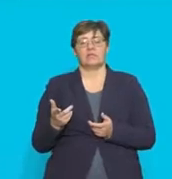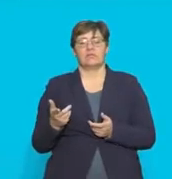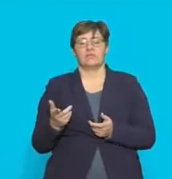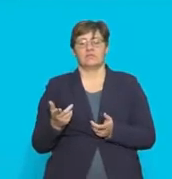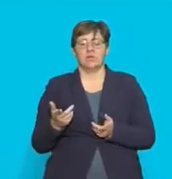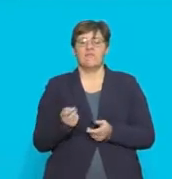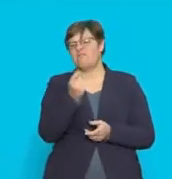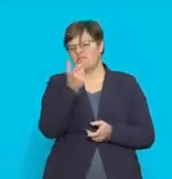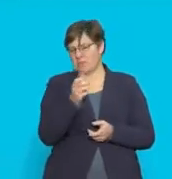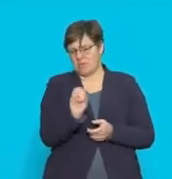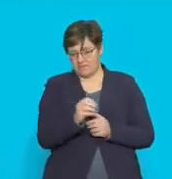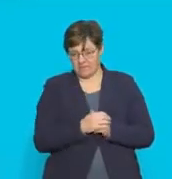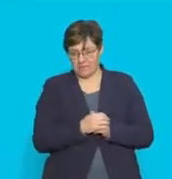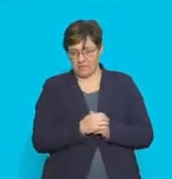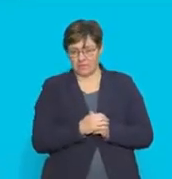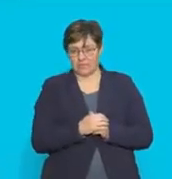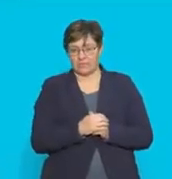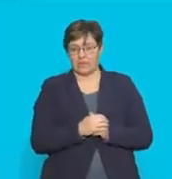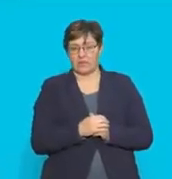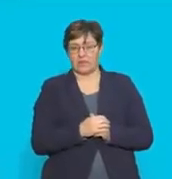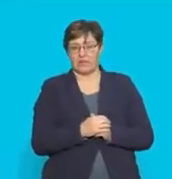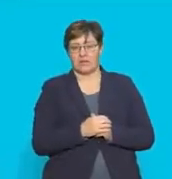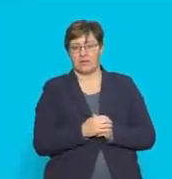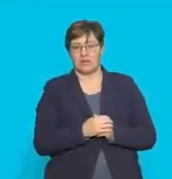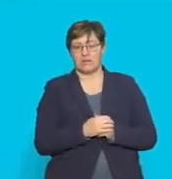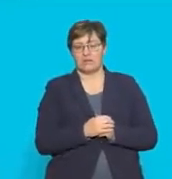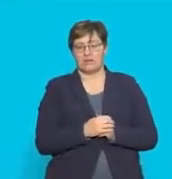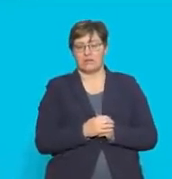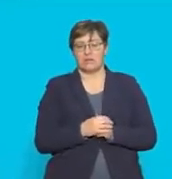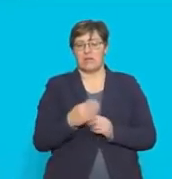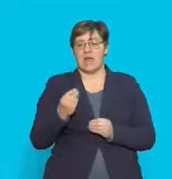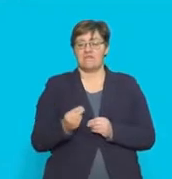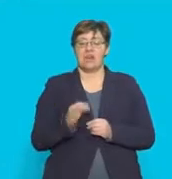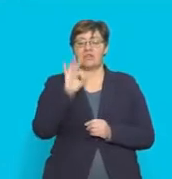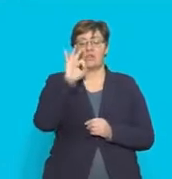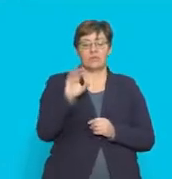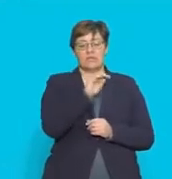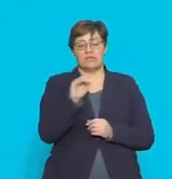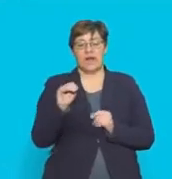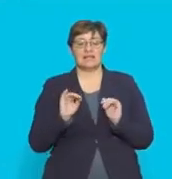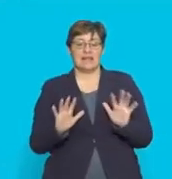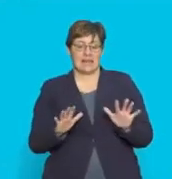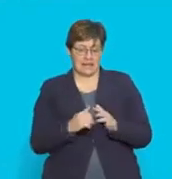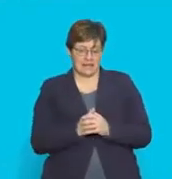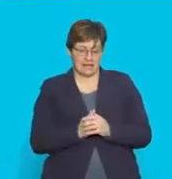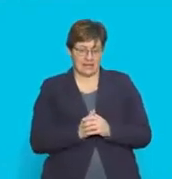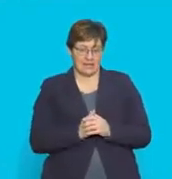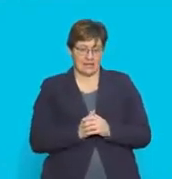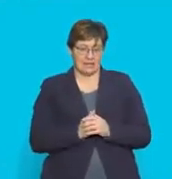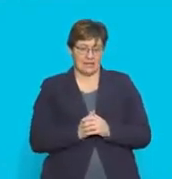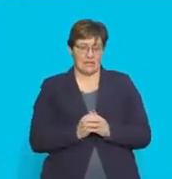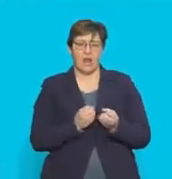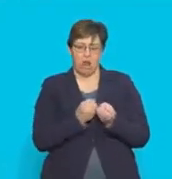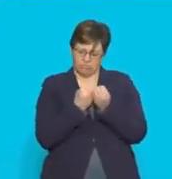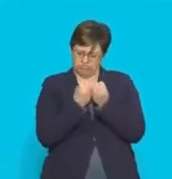few, right? But if you have a 3 divided by 10, right? Now there's a lot of decimals, because this is going to